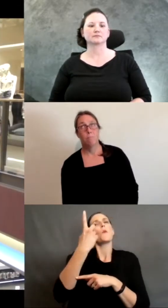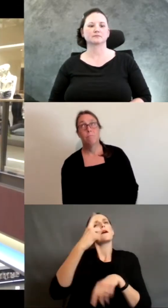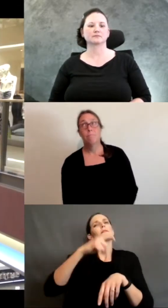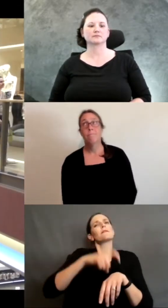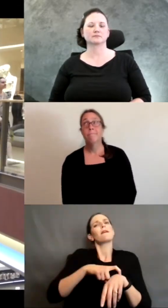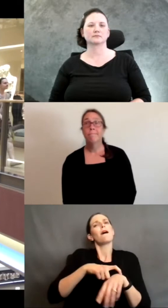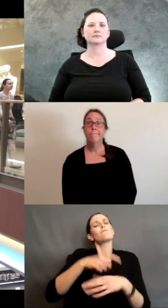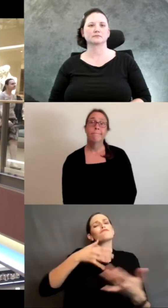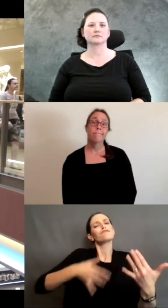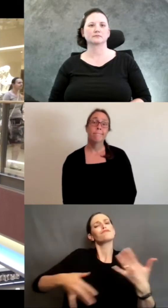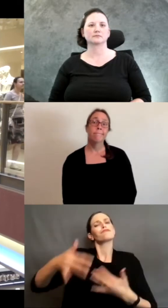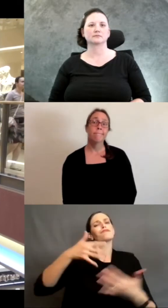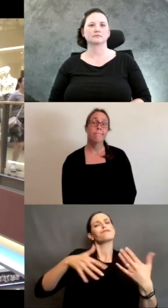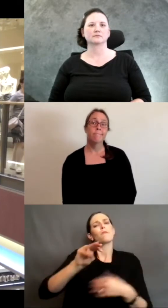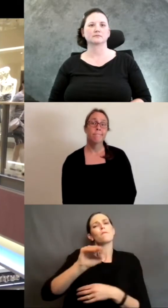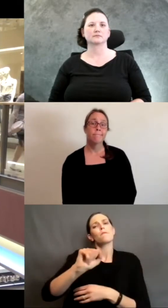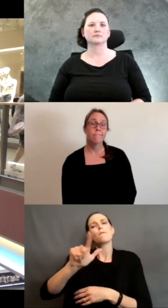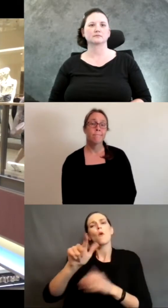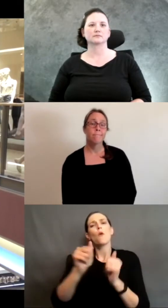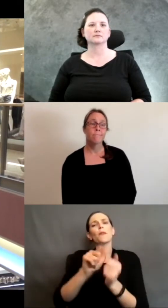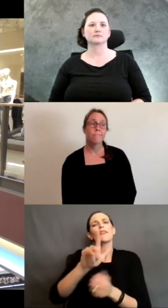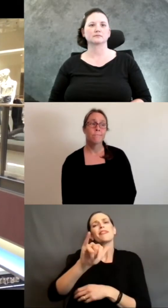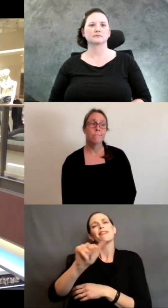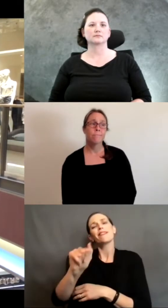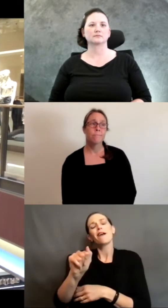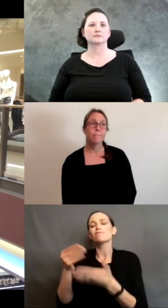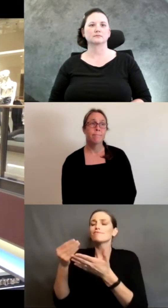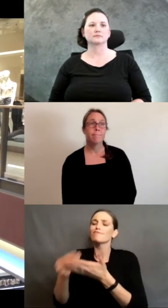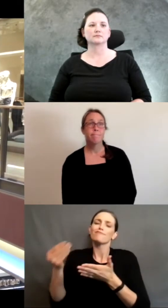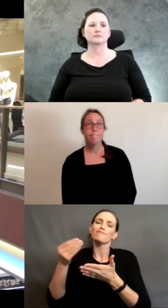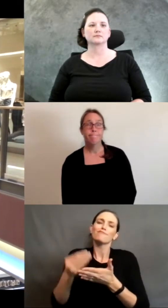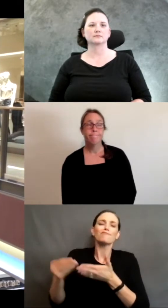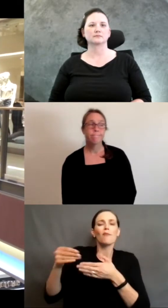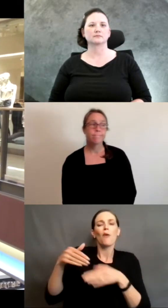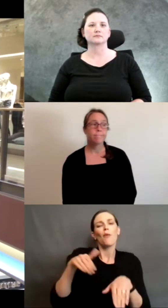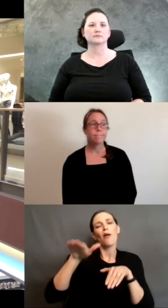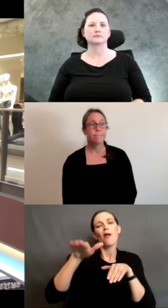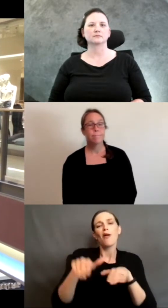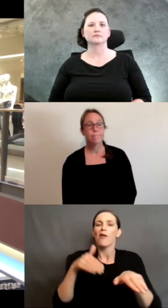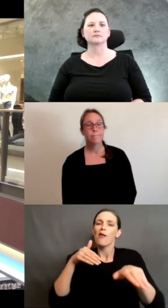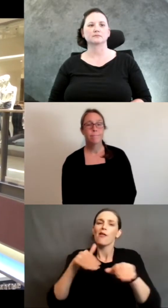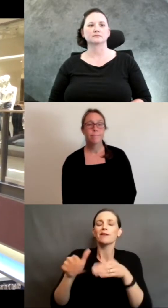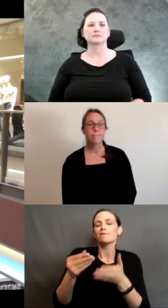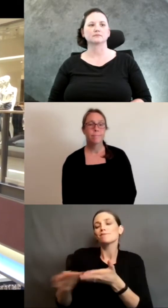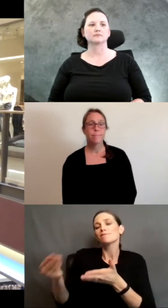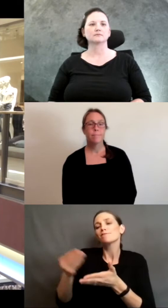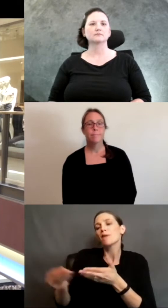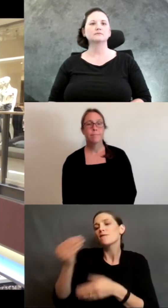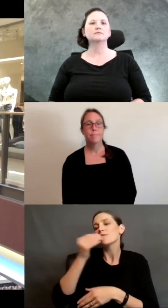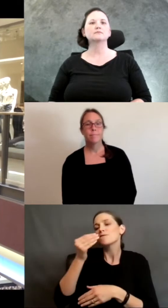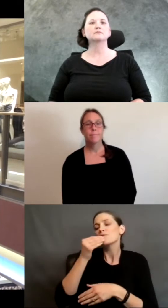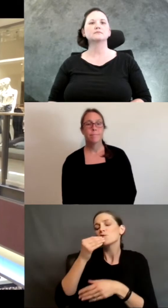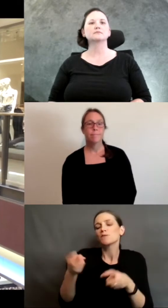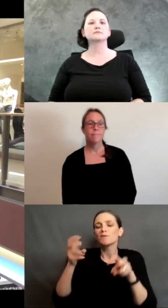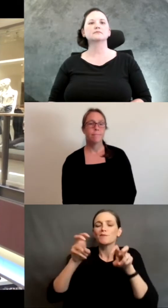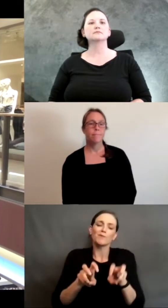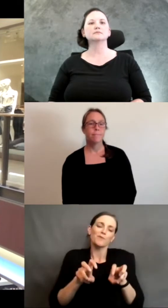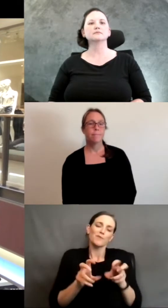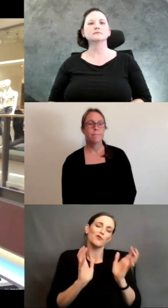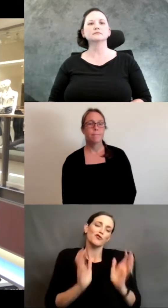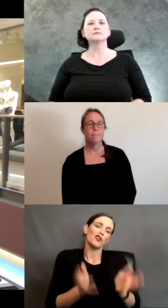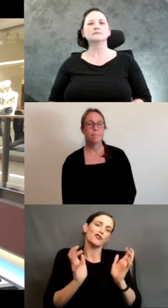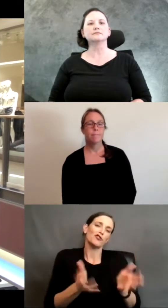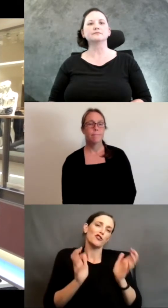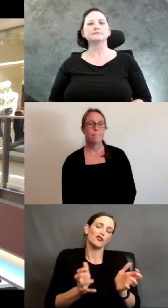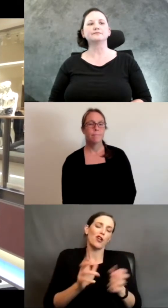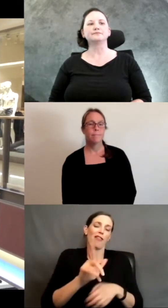with Leah. They are shopping, walking. They buy pretzels and sit on a bench talking. Leah leans over